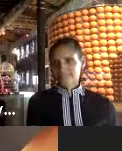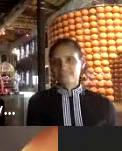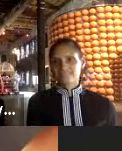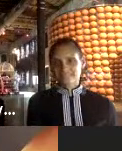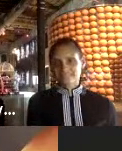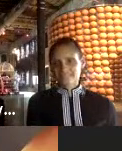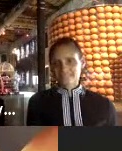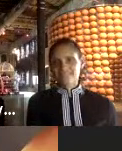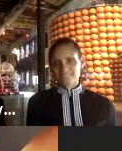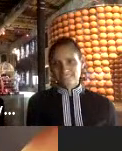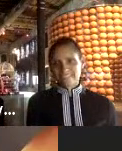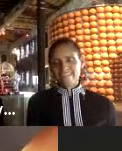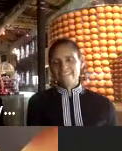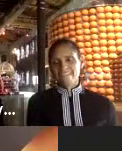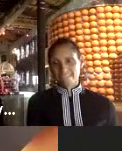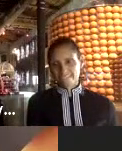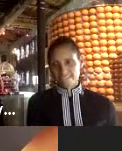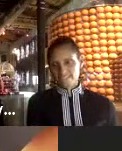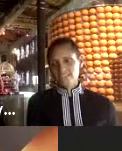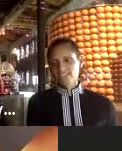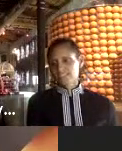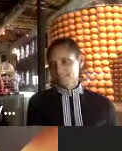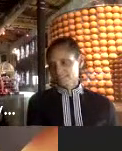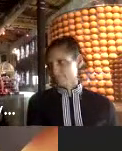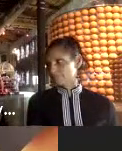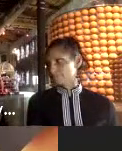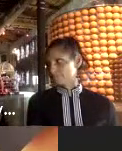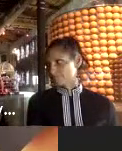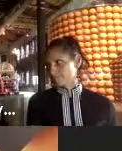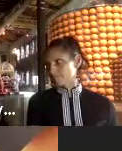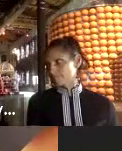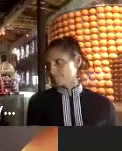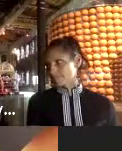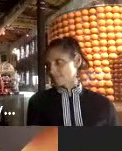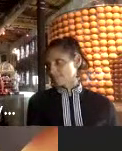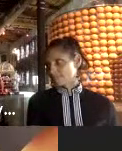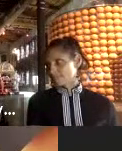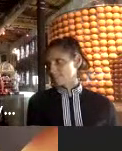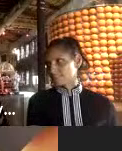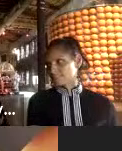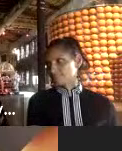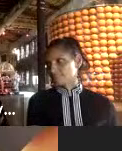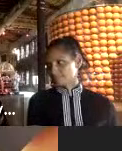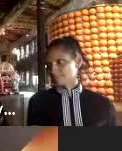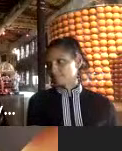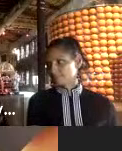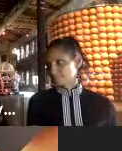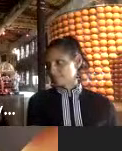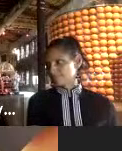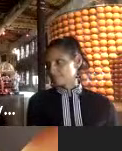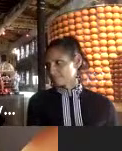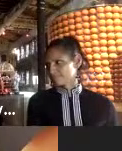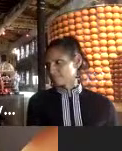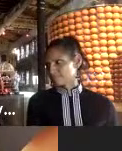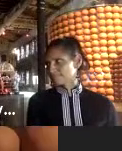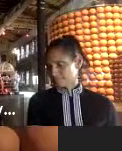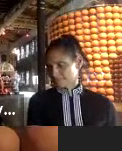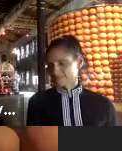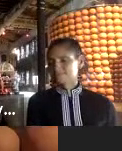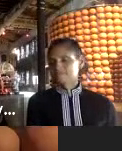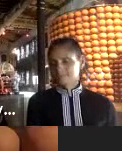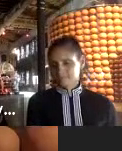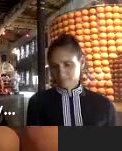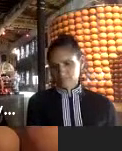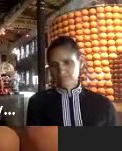the artist, taking that out, right? And really wanting others and seeing them shine and grow in their own sort of